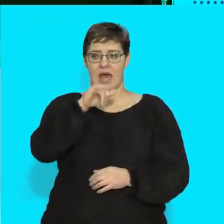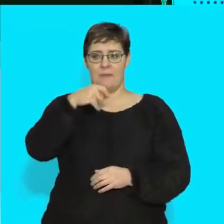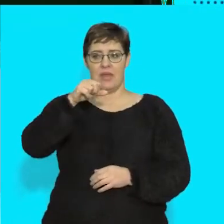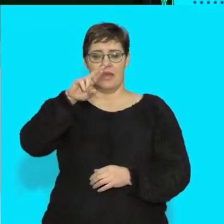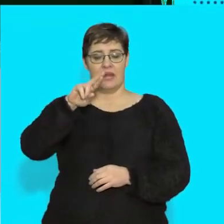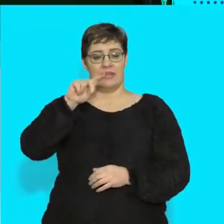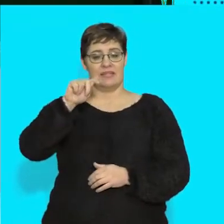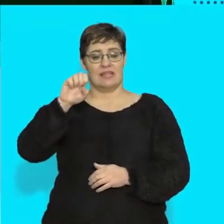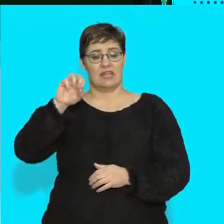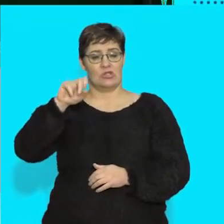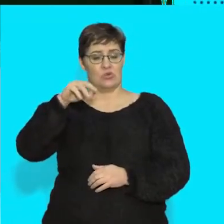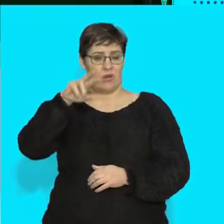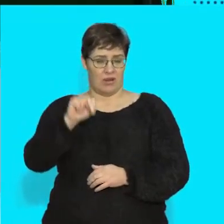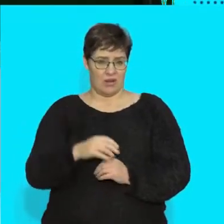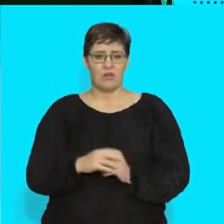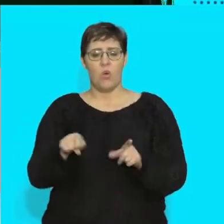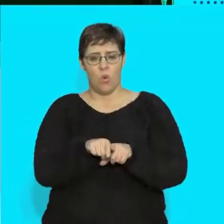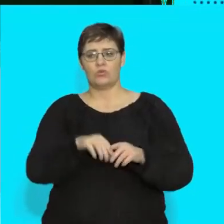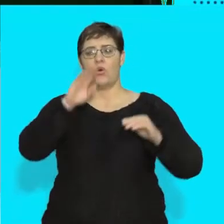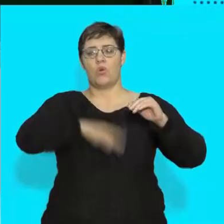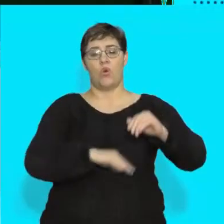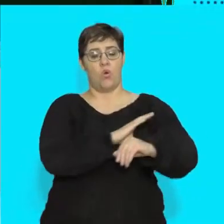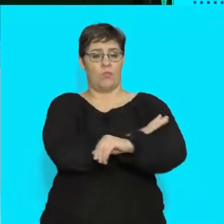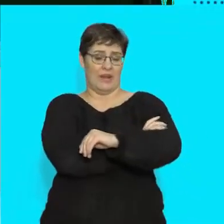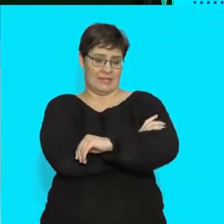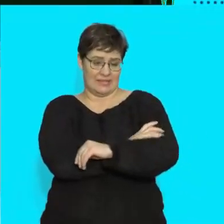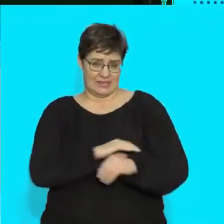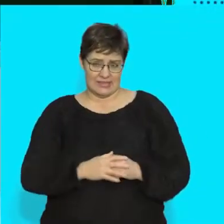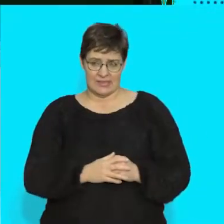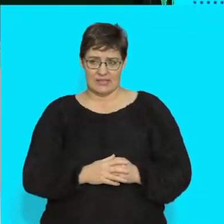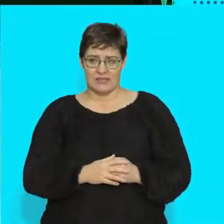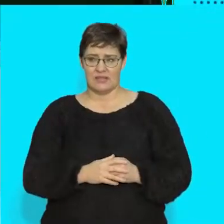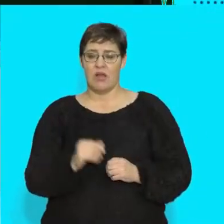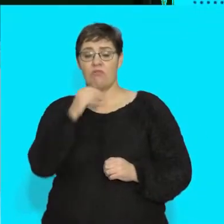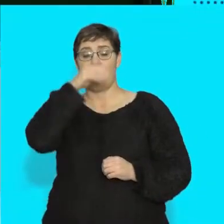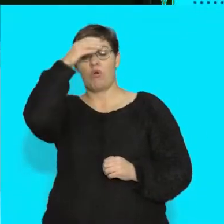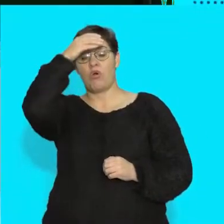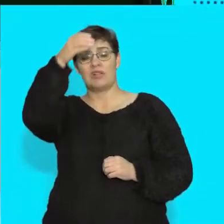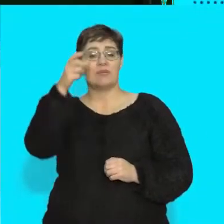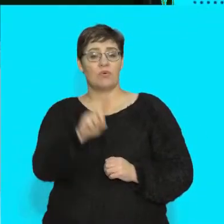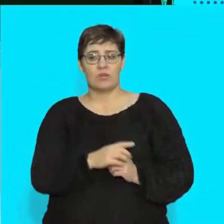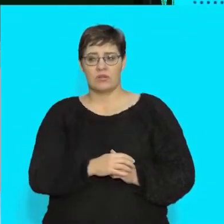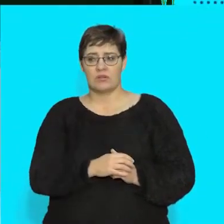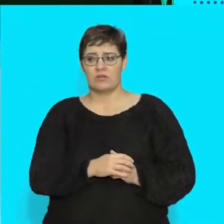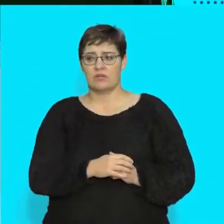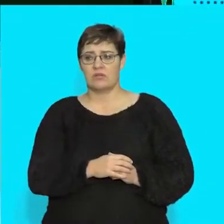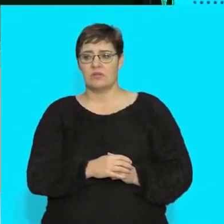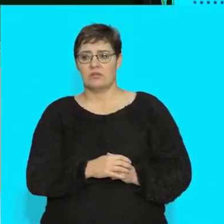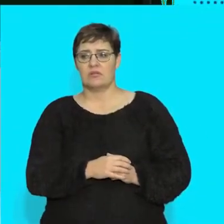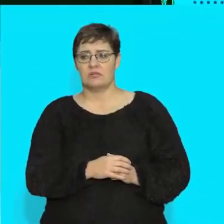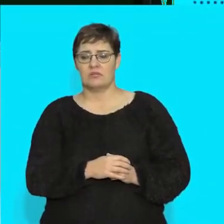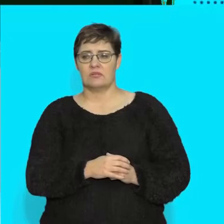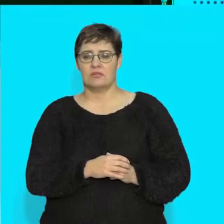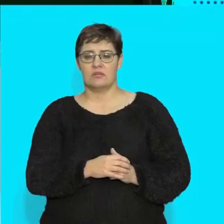to a certain extent low blood pressure. We're going to look at this concept of atherosclerosis. It's a long word, I